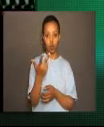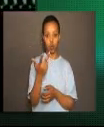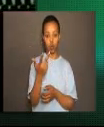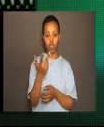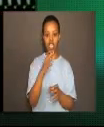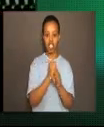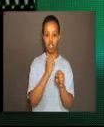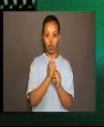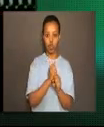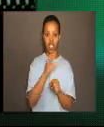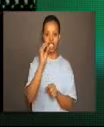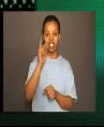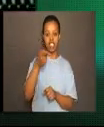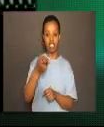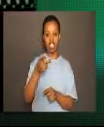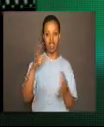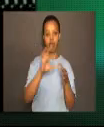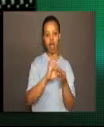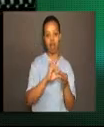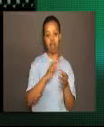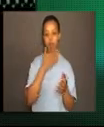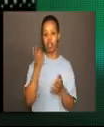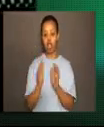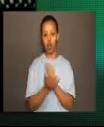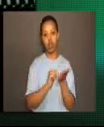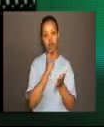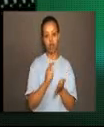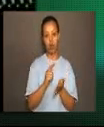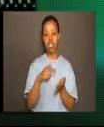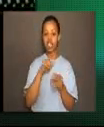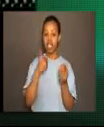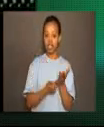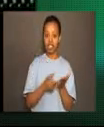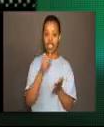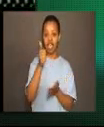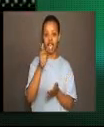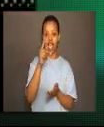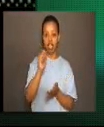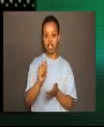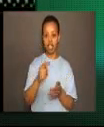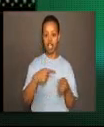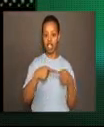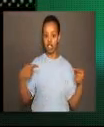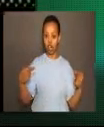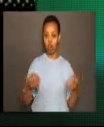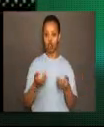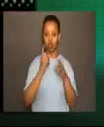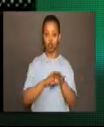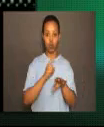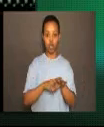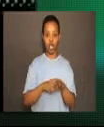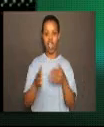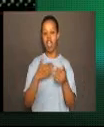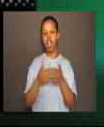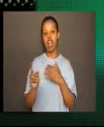formed by CG pairs. Therefore, AT strands are generally